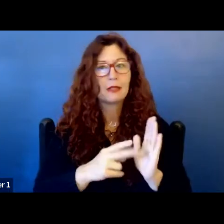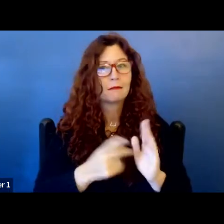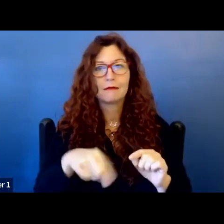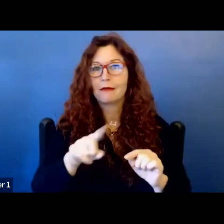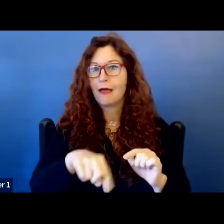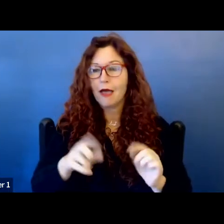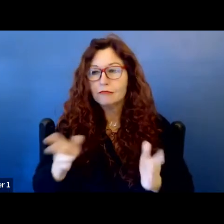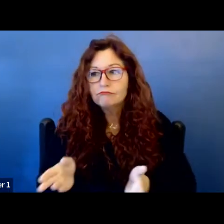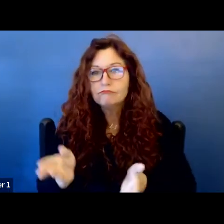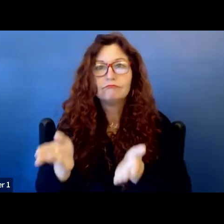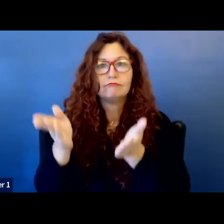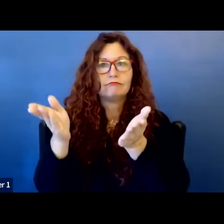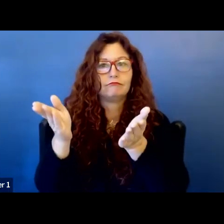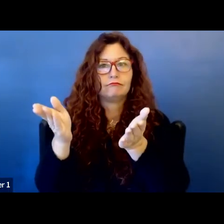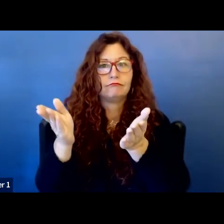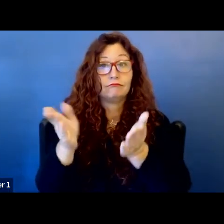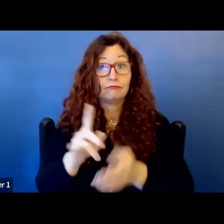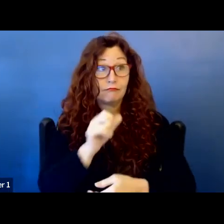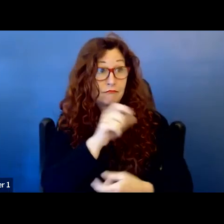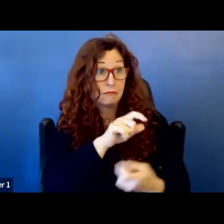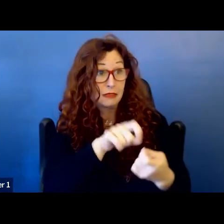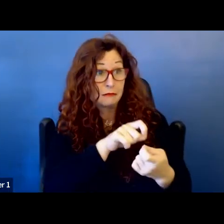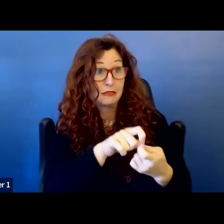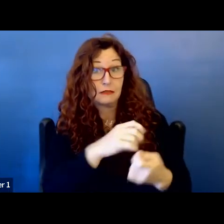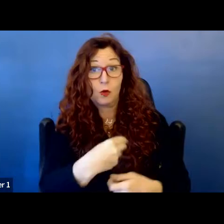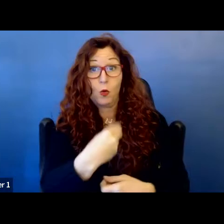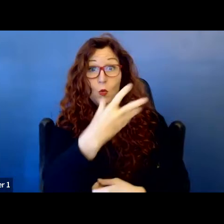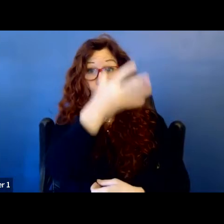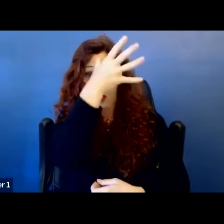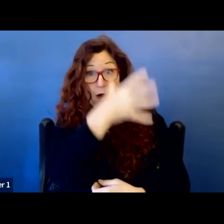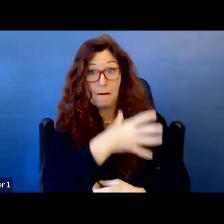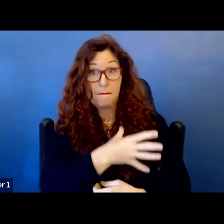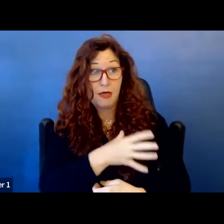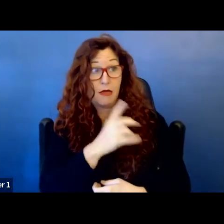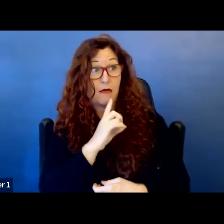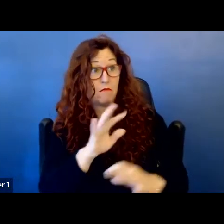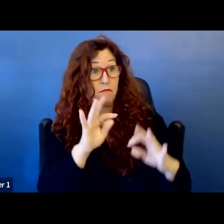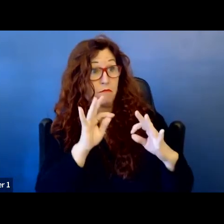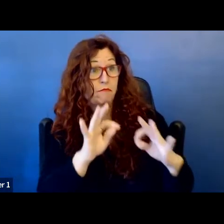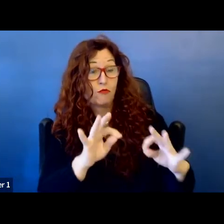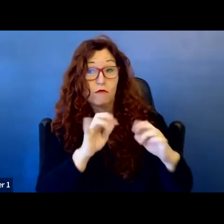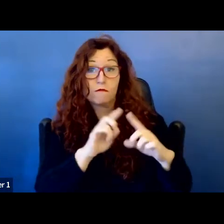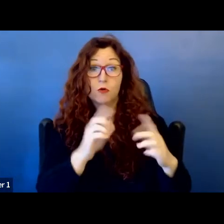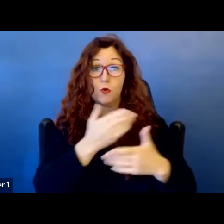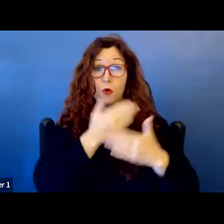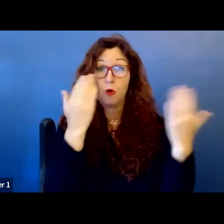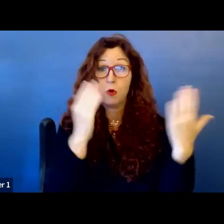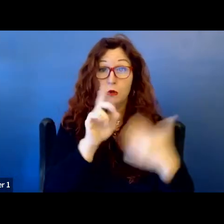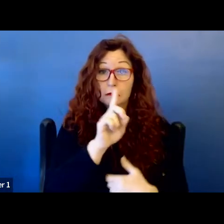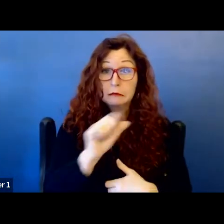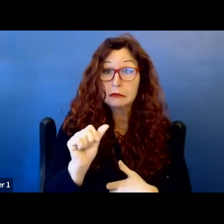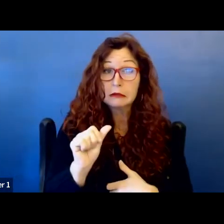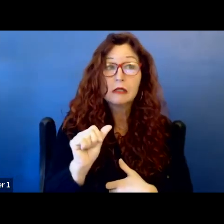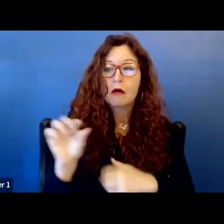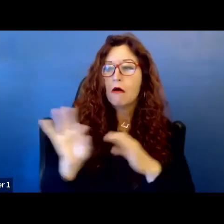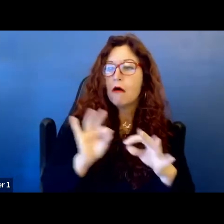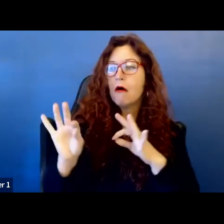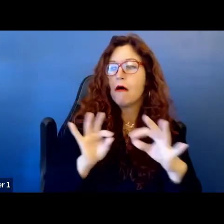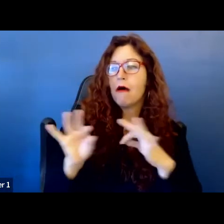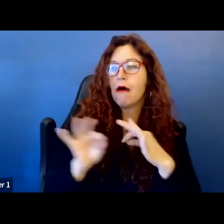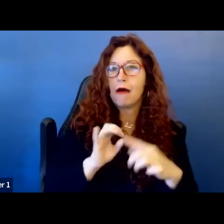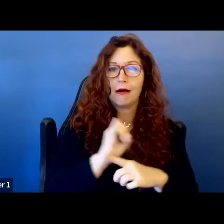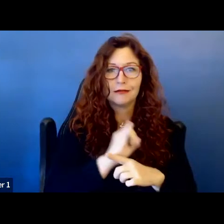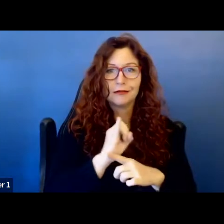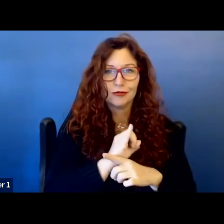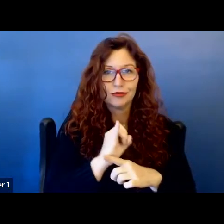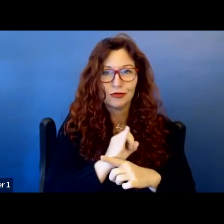workers who are not specifically white men with specifically able bodies so people came together at the black worker center to run